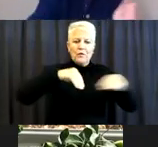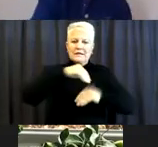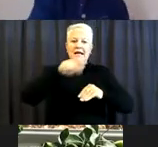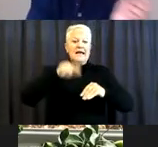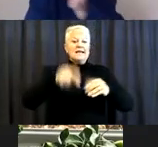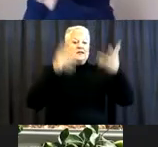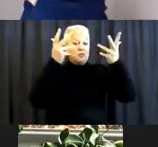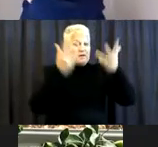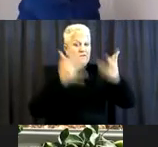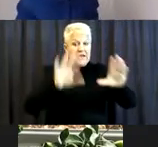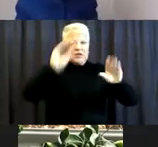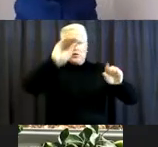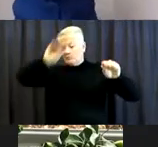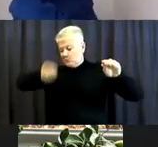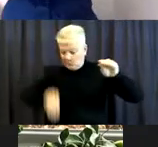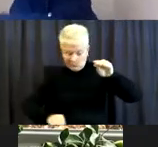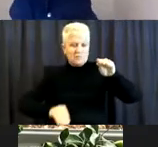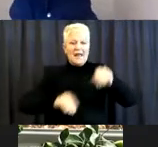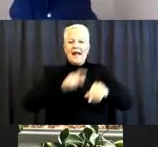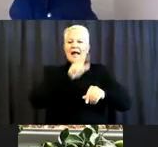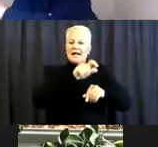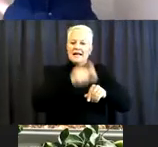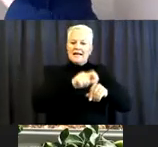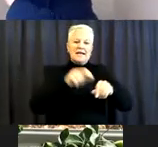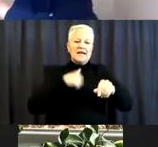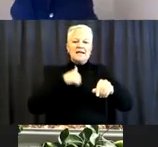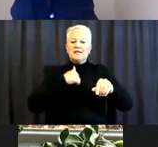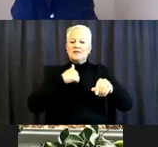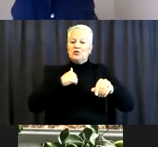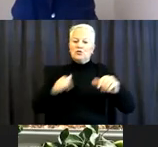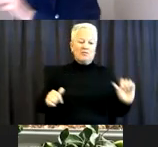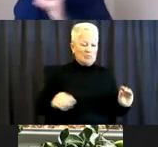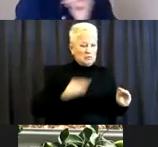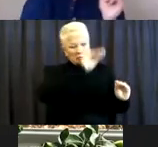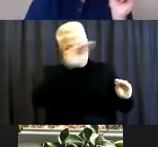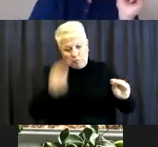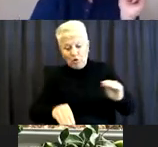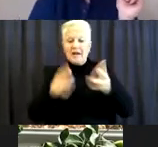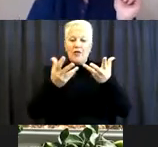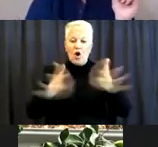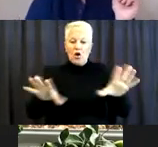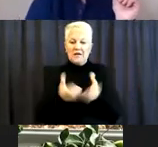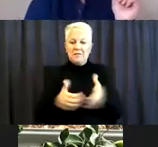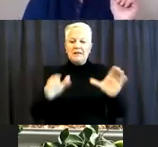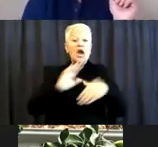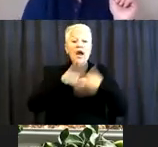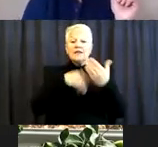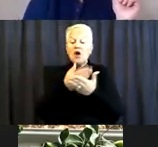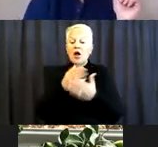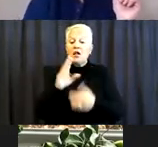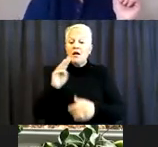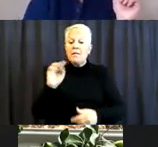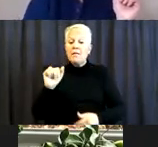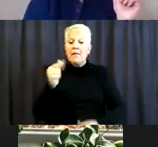make that cross midline effort across his body to put it in an all done basket. It's all magnetic.